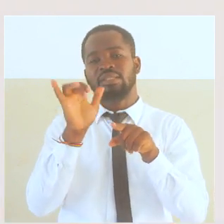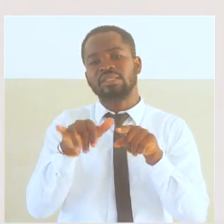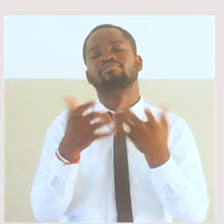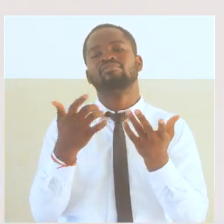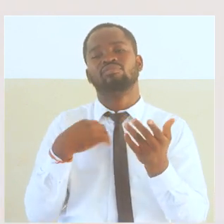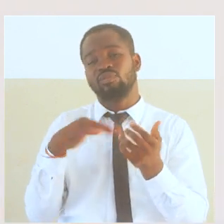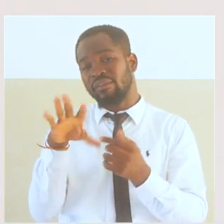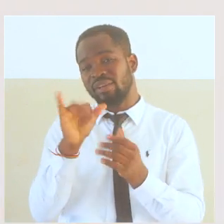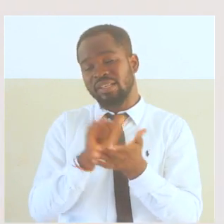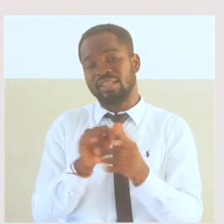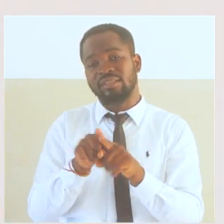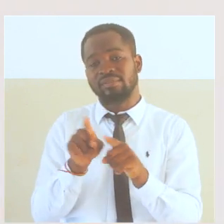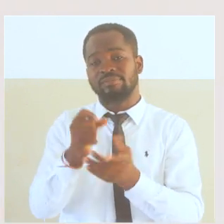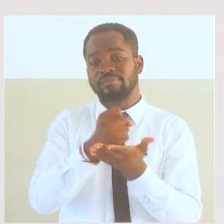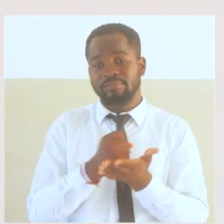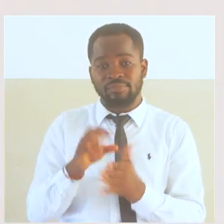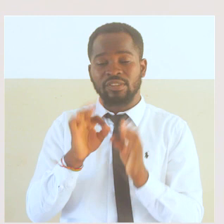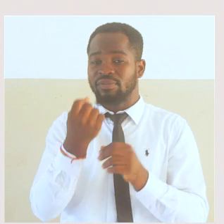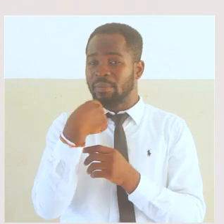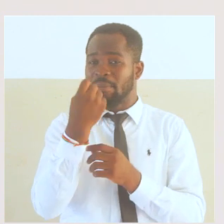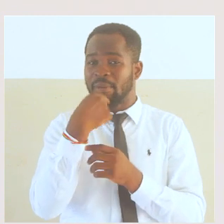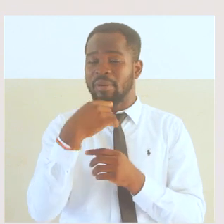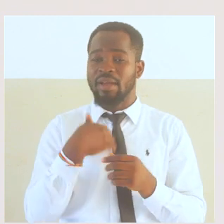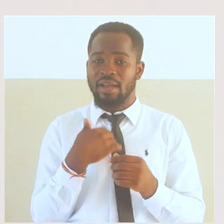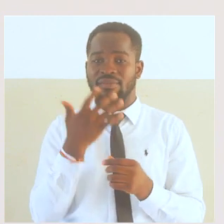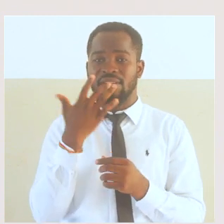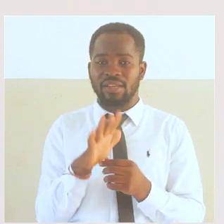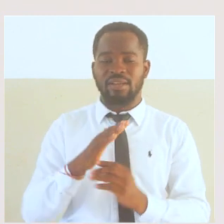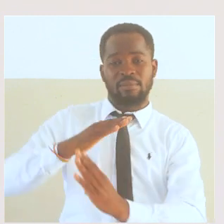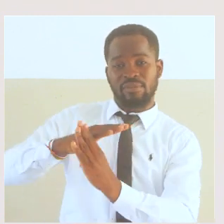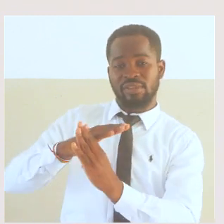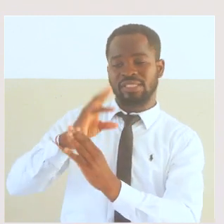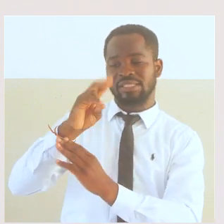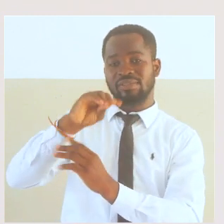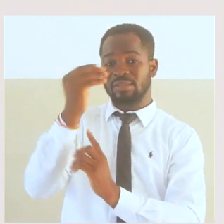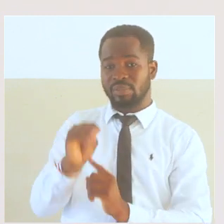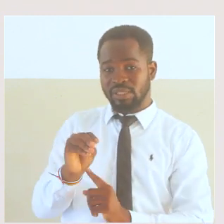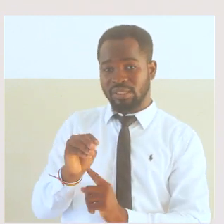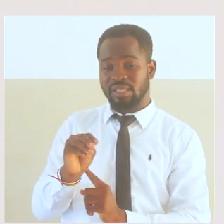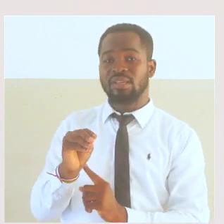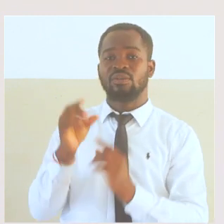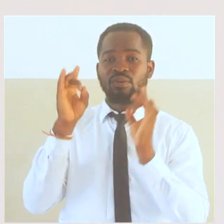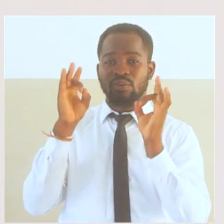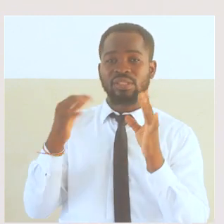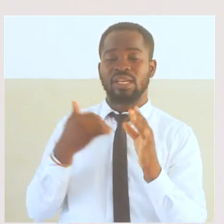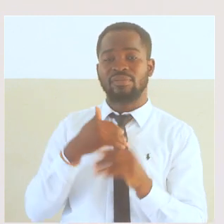defects. This drug helps in the formation of the neural tube, but then you have to take it before you get